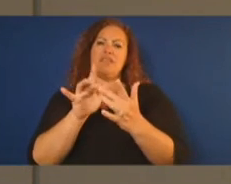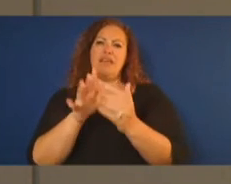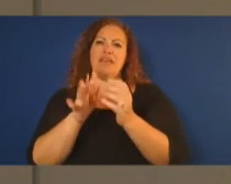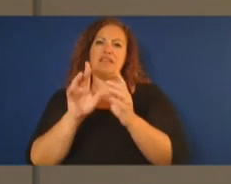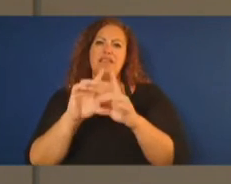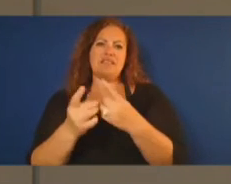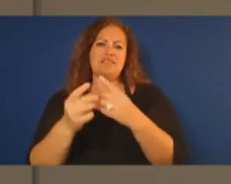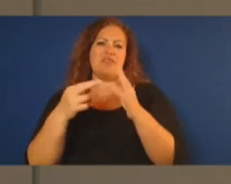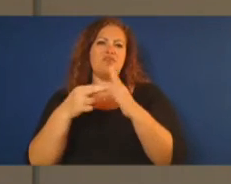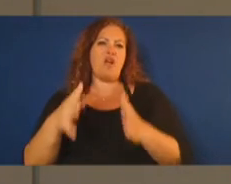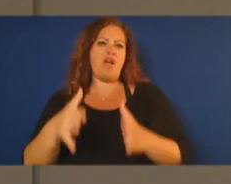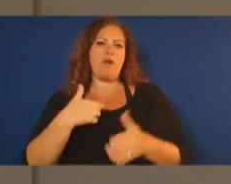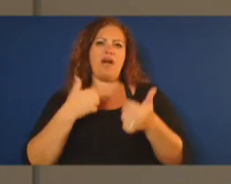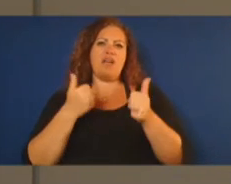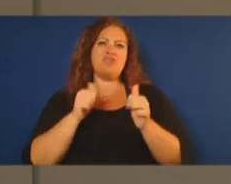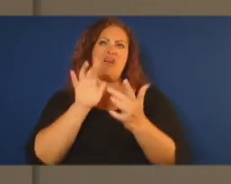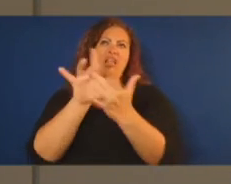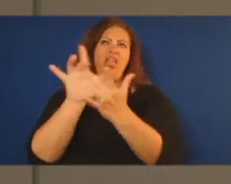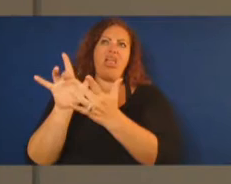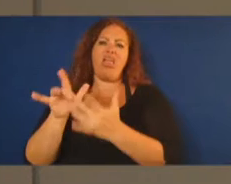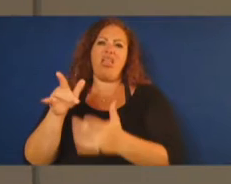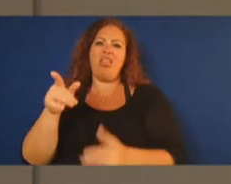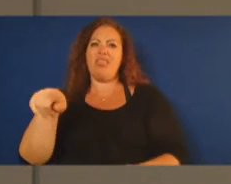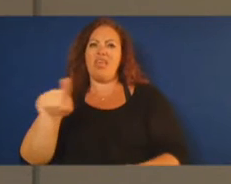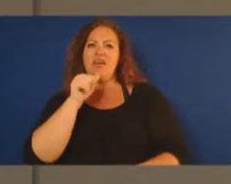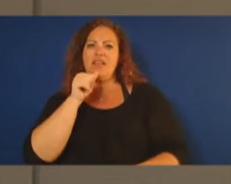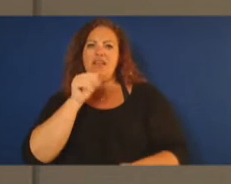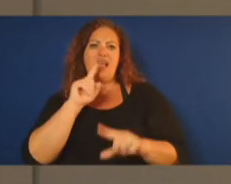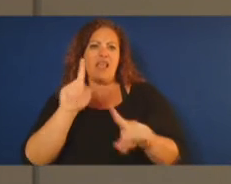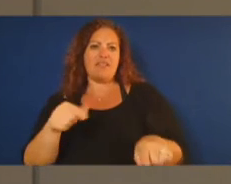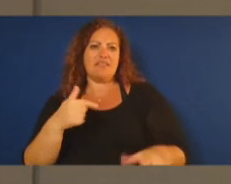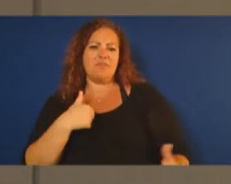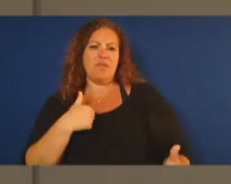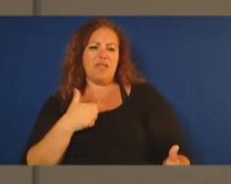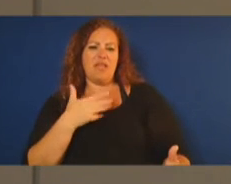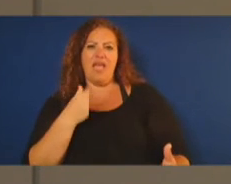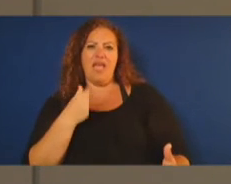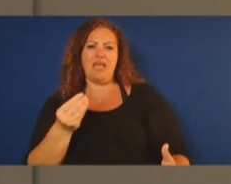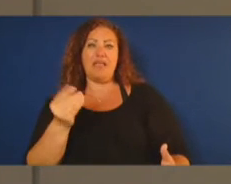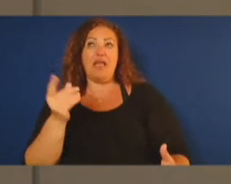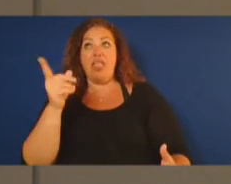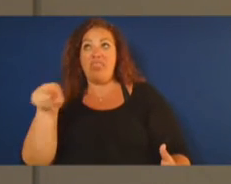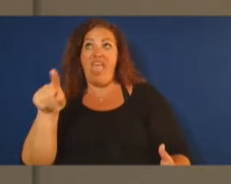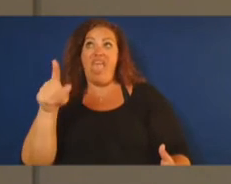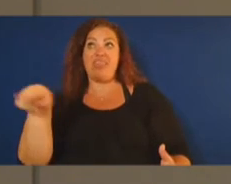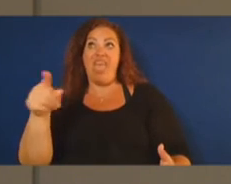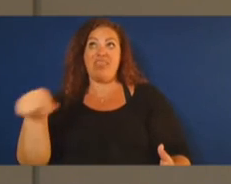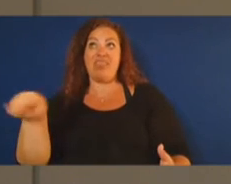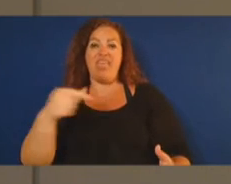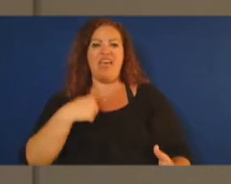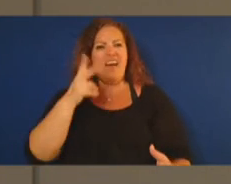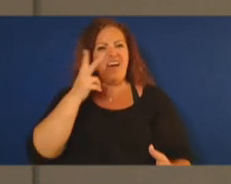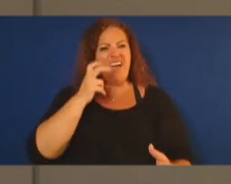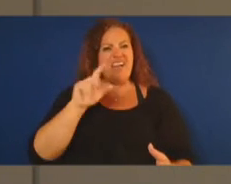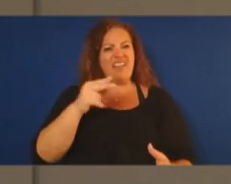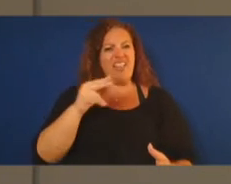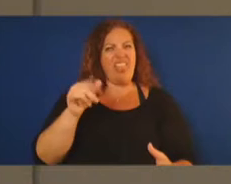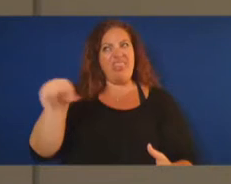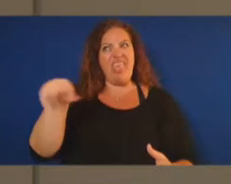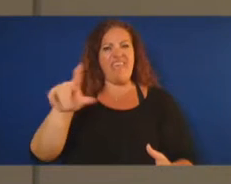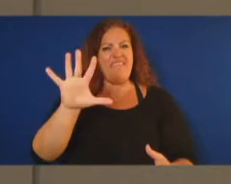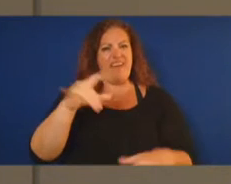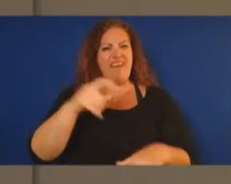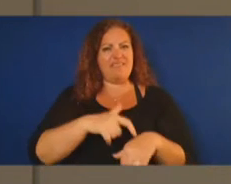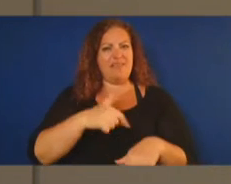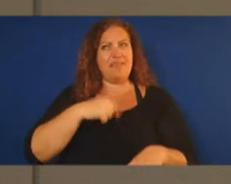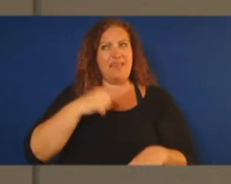people um and and they won't answer me and that you know they they they I heard they like five times I think I counted um